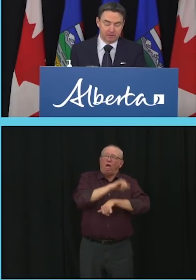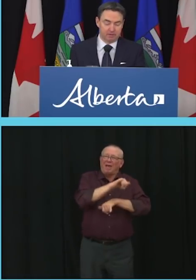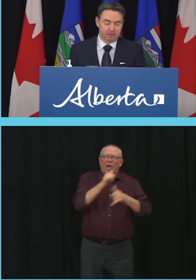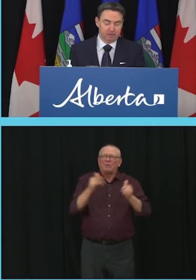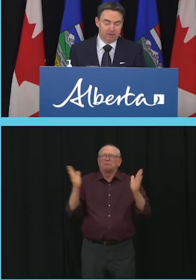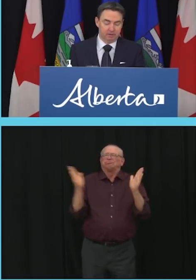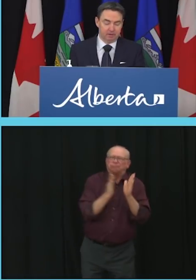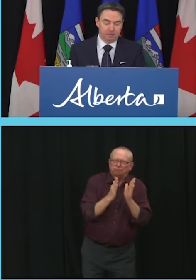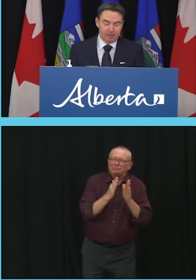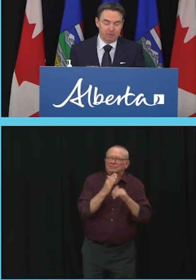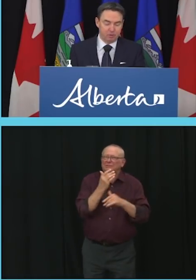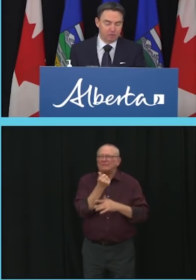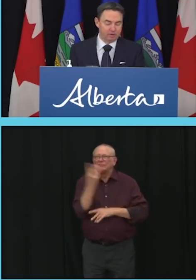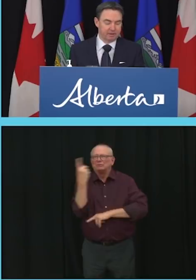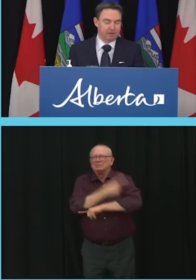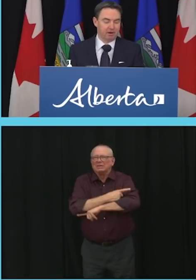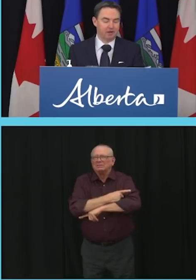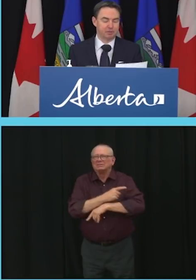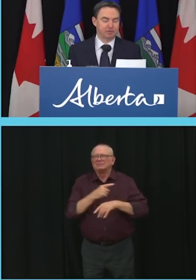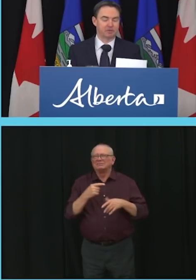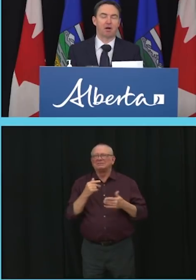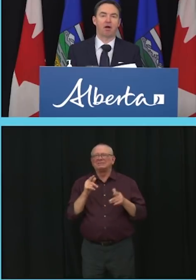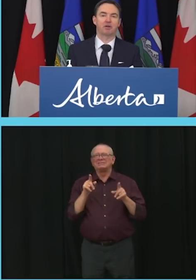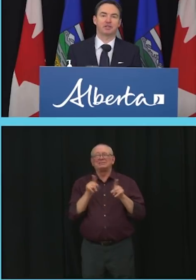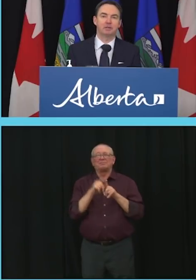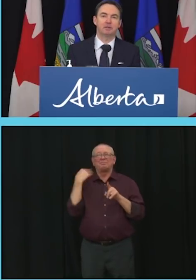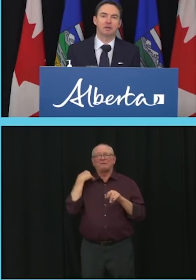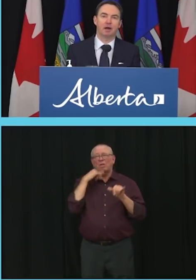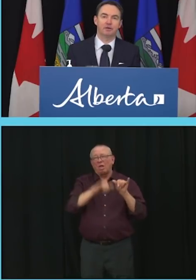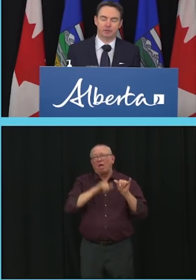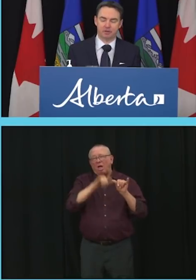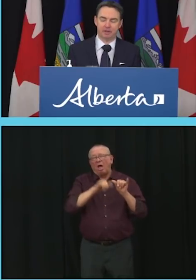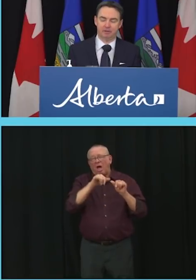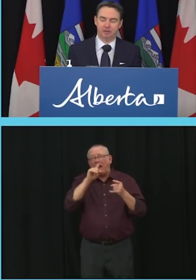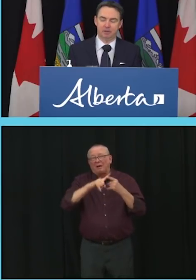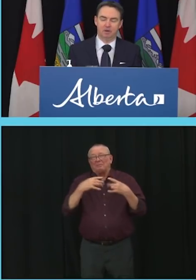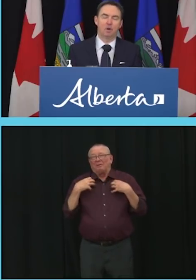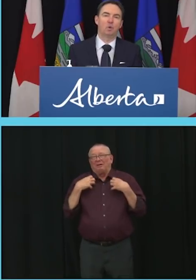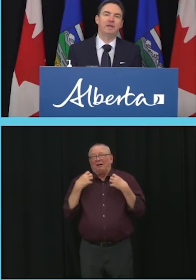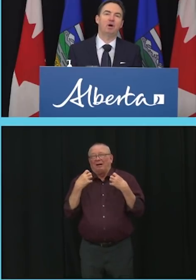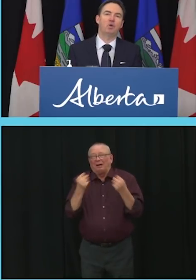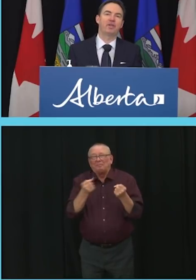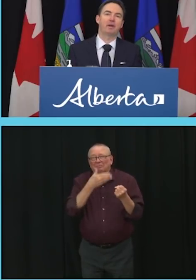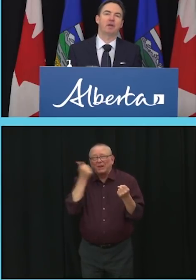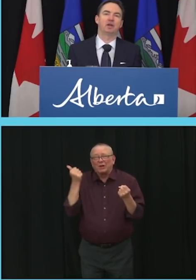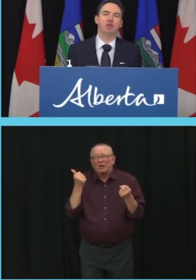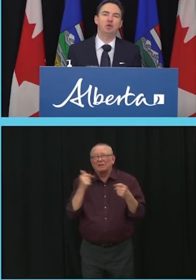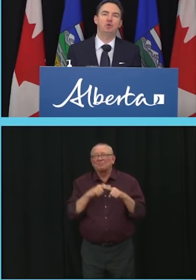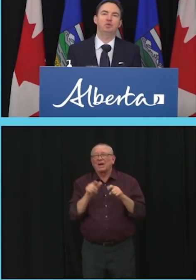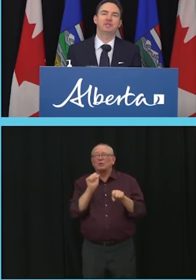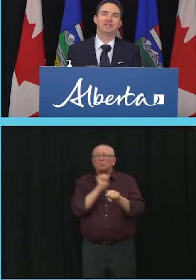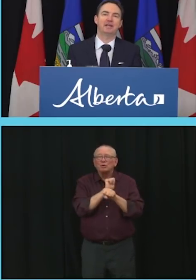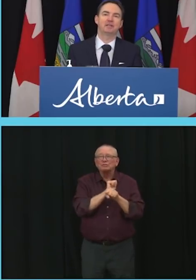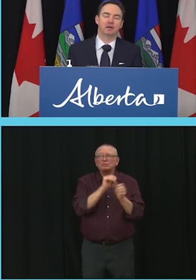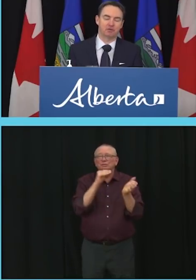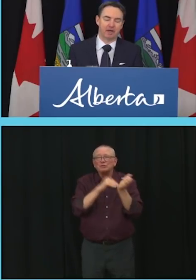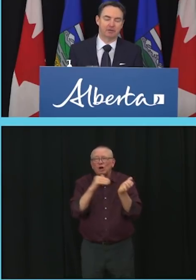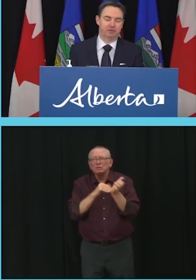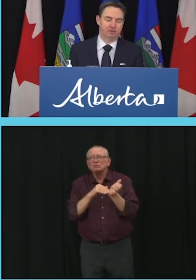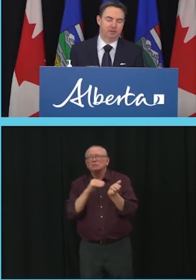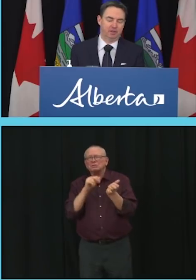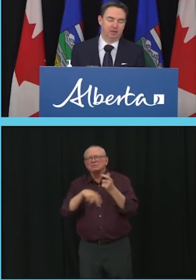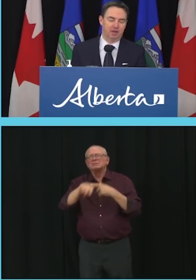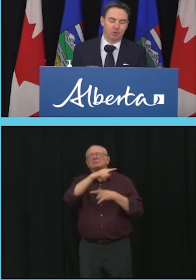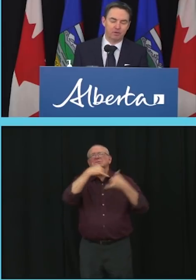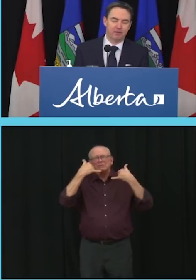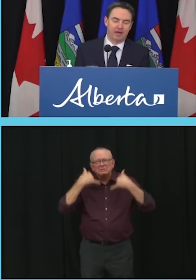be clear, the people who work in our hospitals are still under strain. We owe them a huge debt of